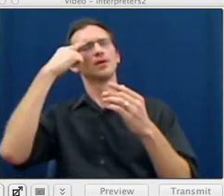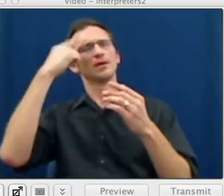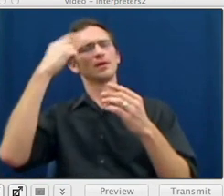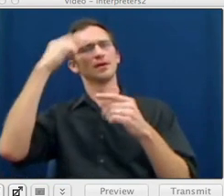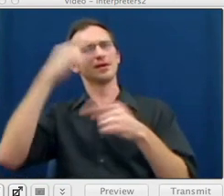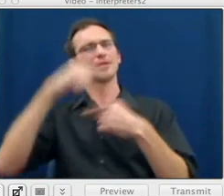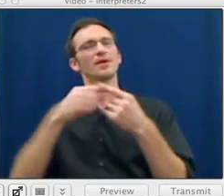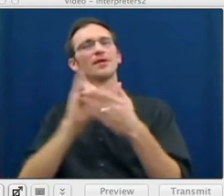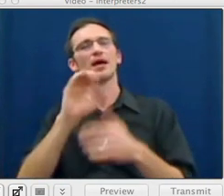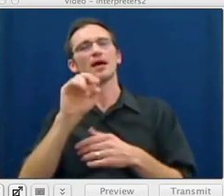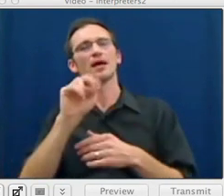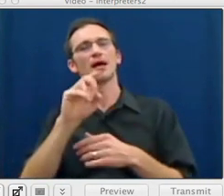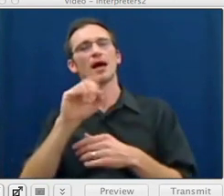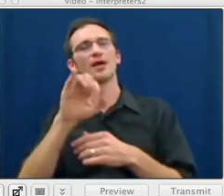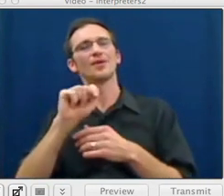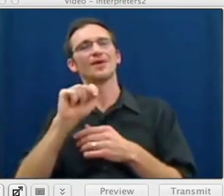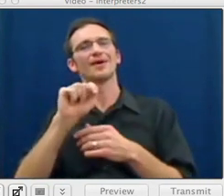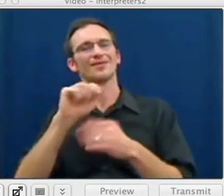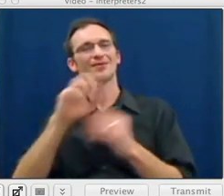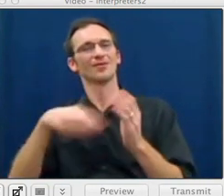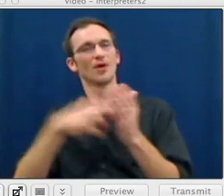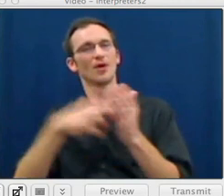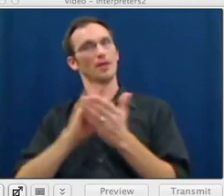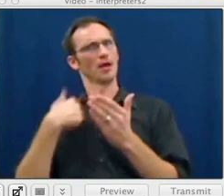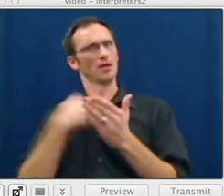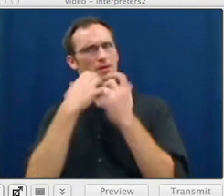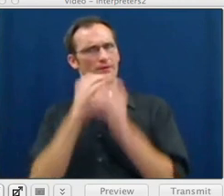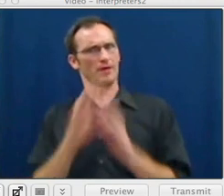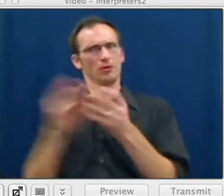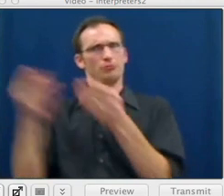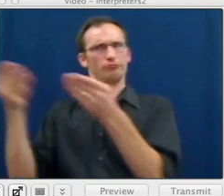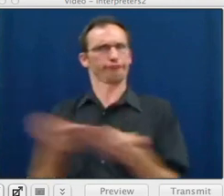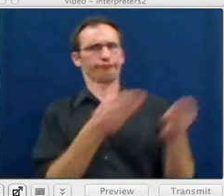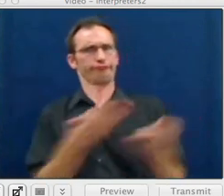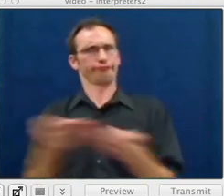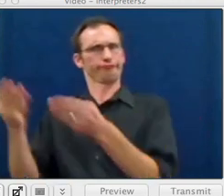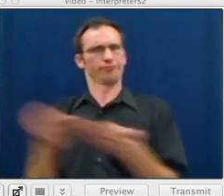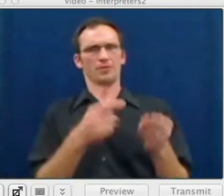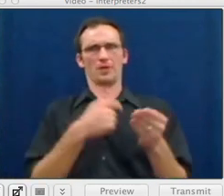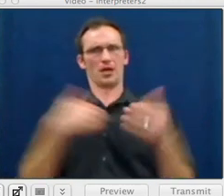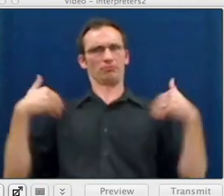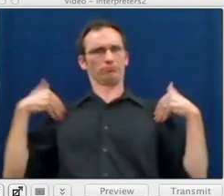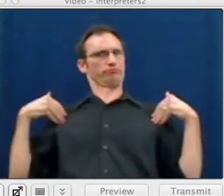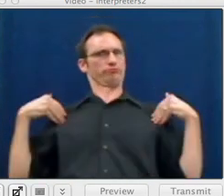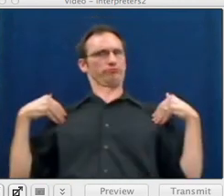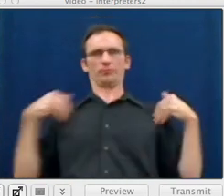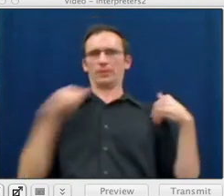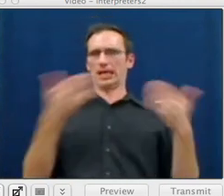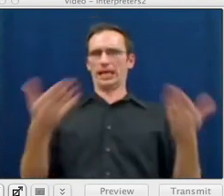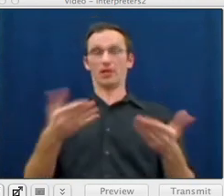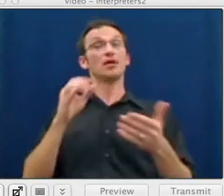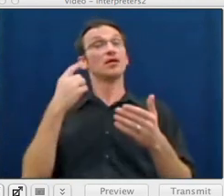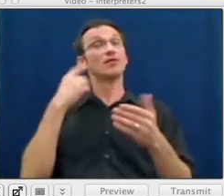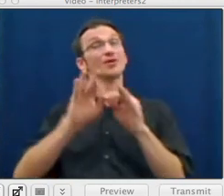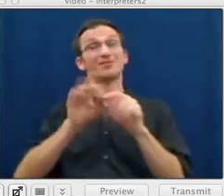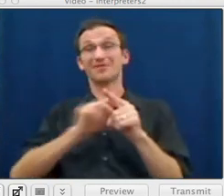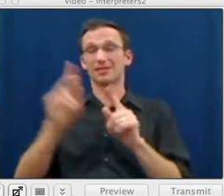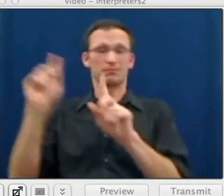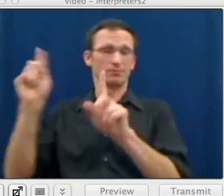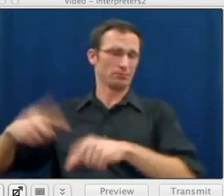of invisibility that we've sort of had in the profession for centuries, really, if you look at spoken language interpreting,